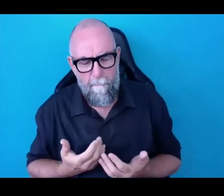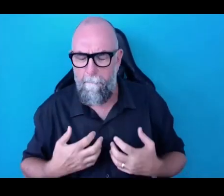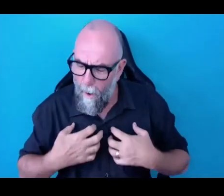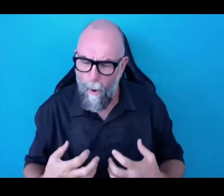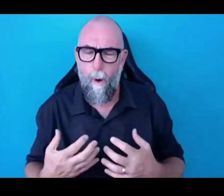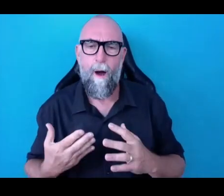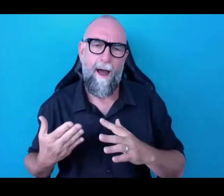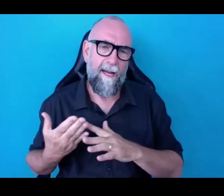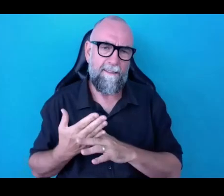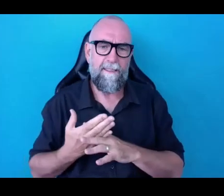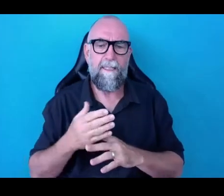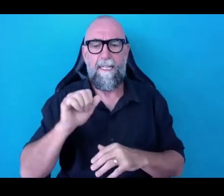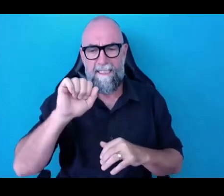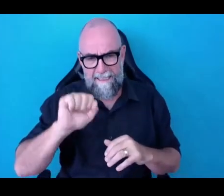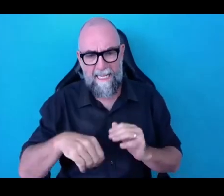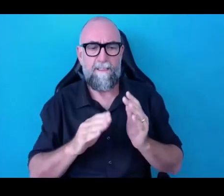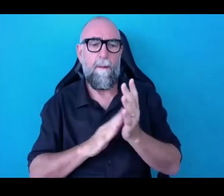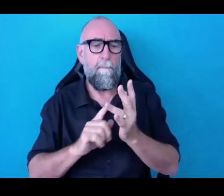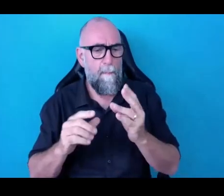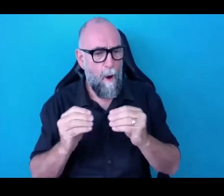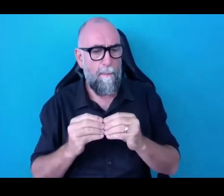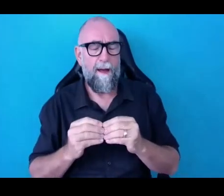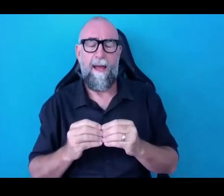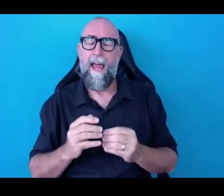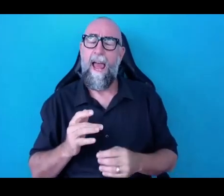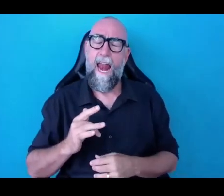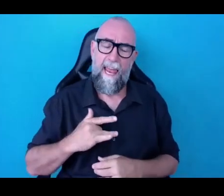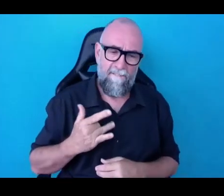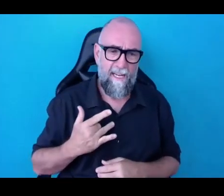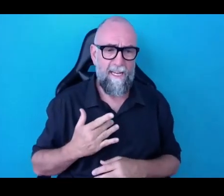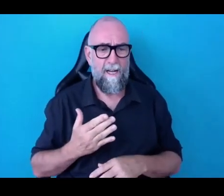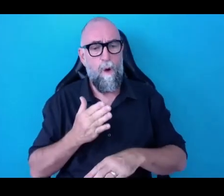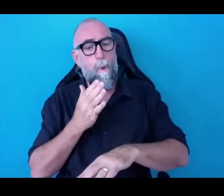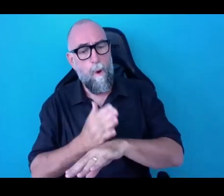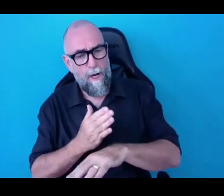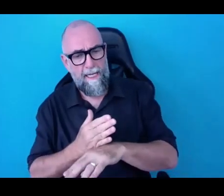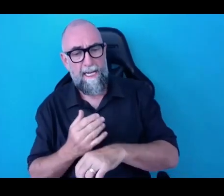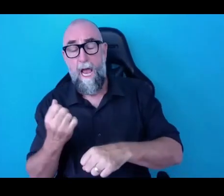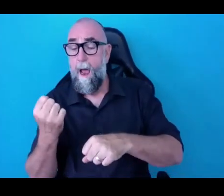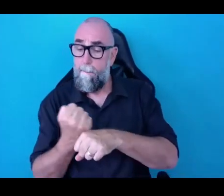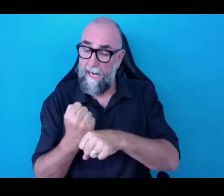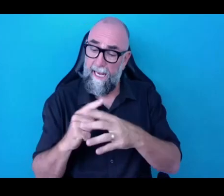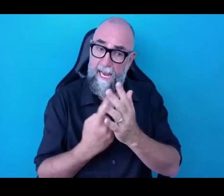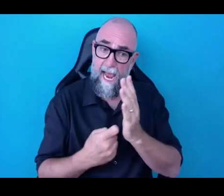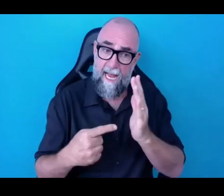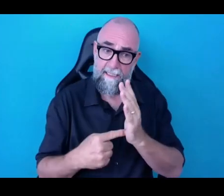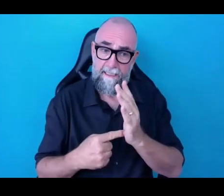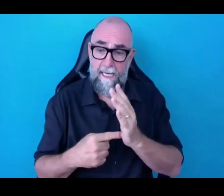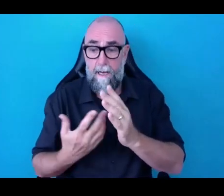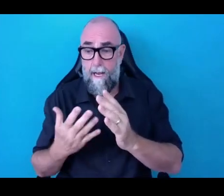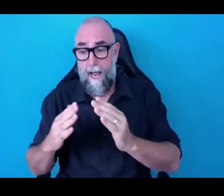living, working, making art in community. There's no problem with that. The trajectory, the voice, the way in which I wanted to present my